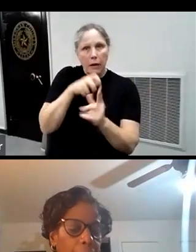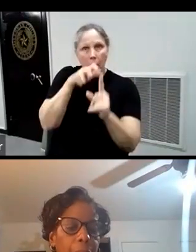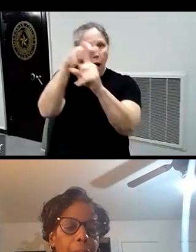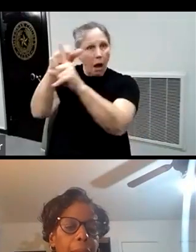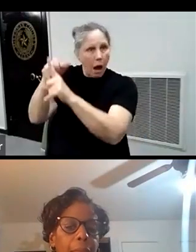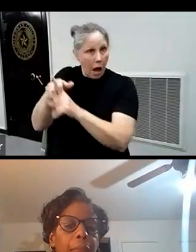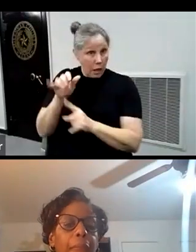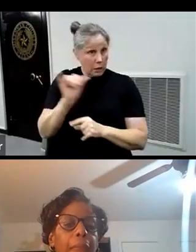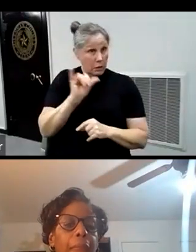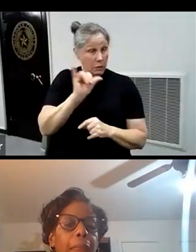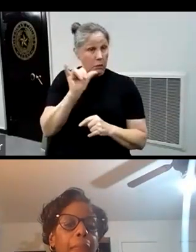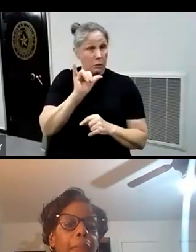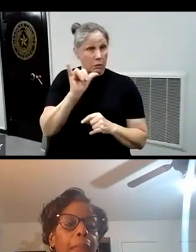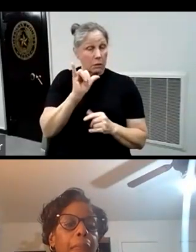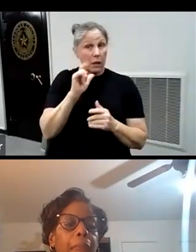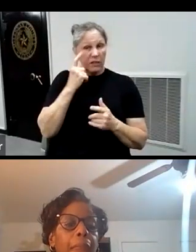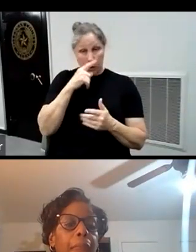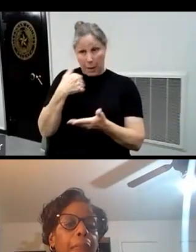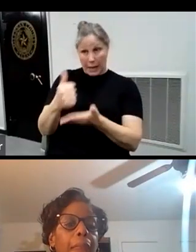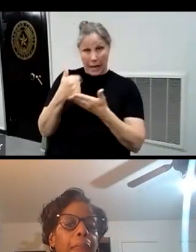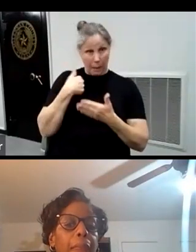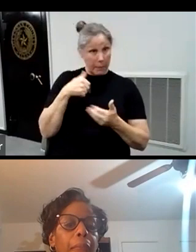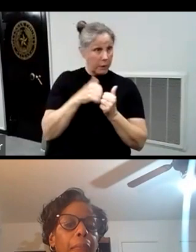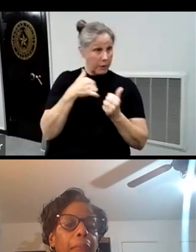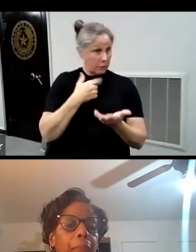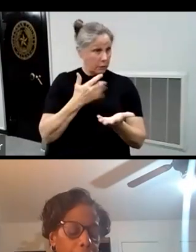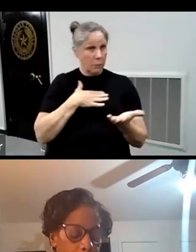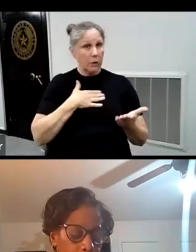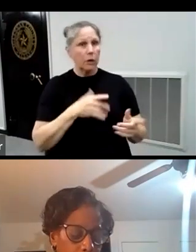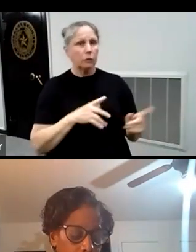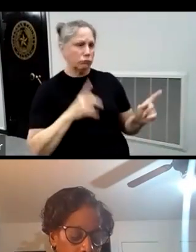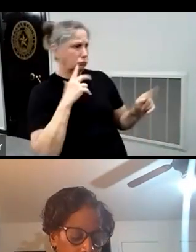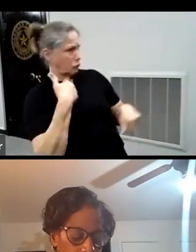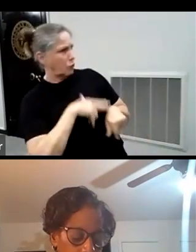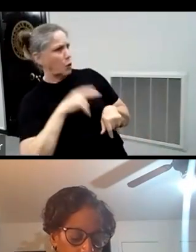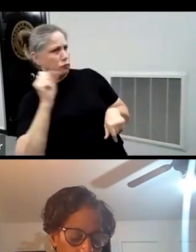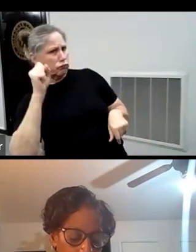look. So if you could help me on that, I'd appreciate it. Of course.